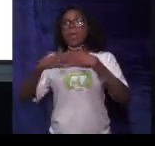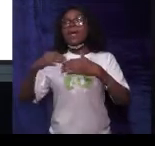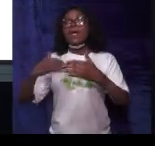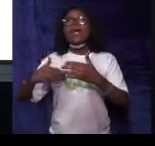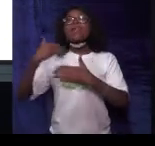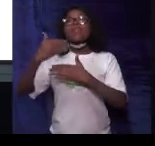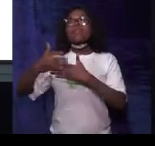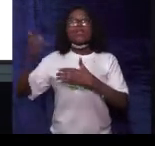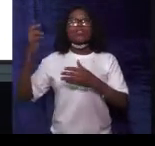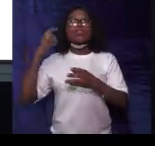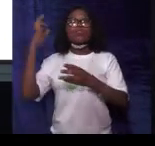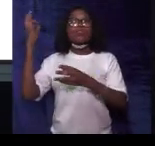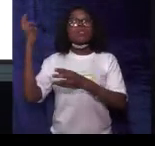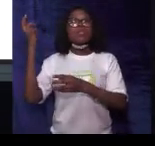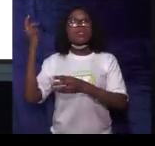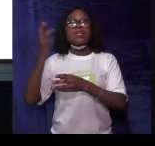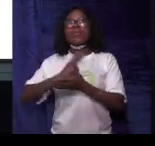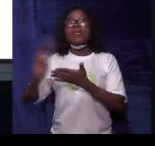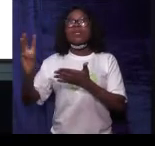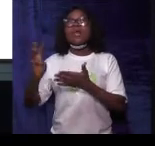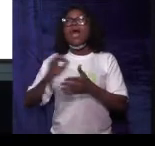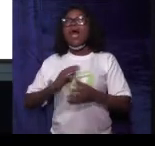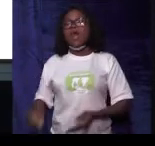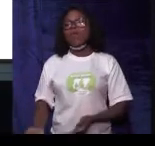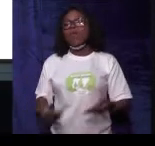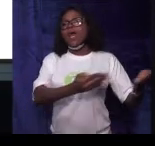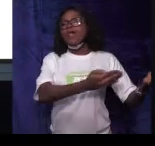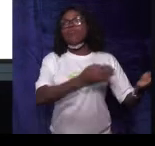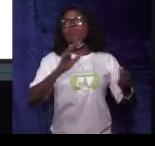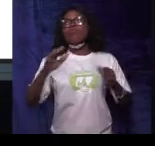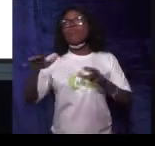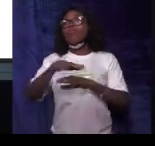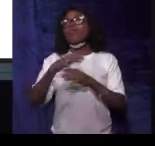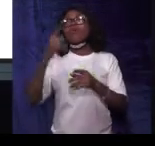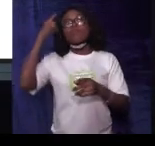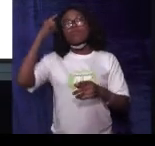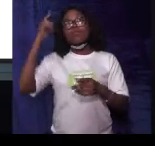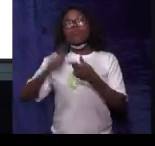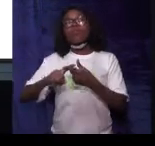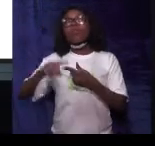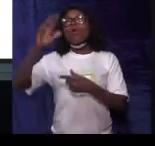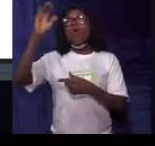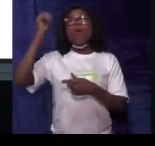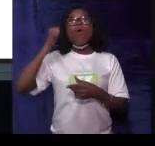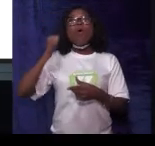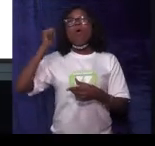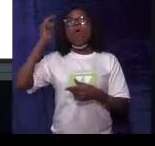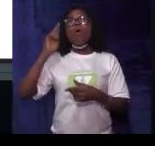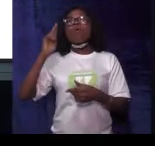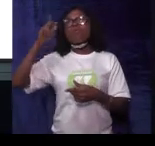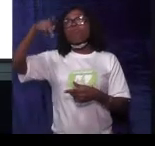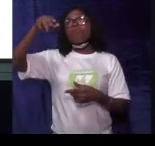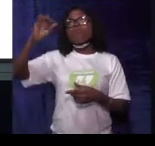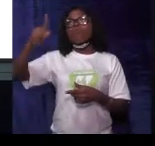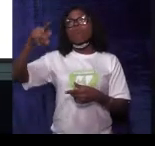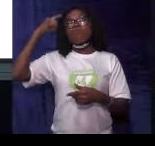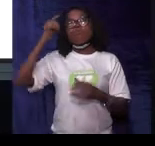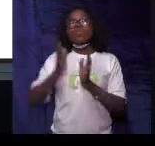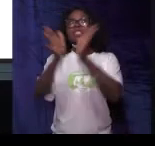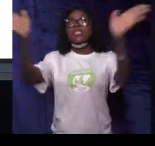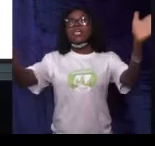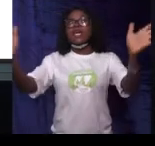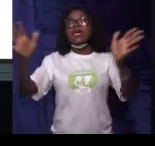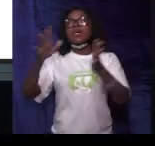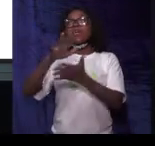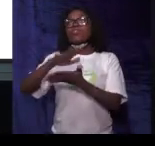more interestingly packaged lessons. But for now, I will hand you over to Uncle Popo for the revision of the